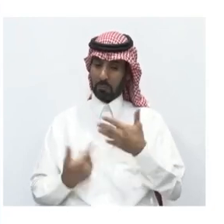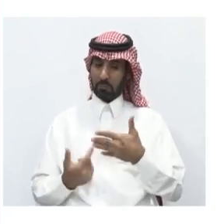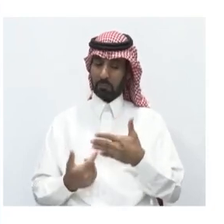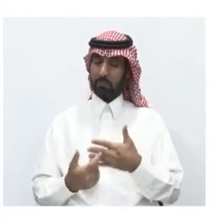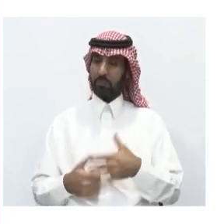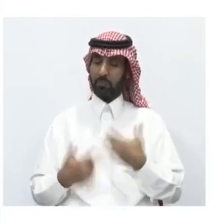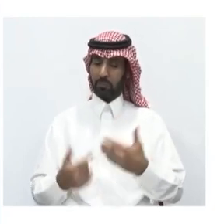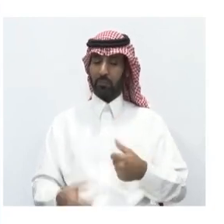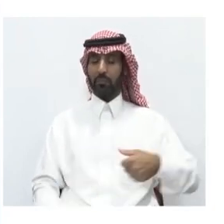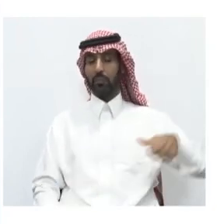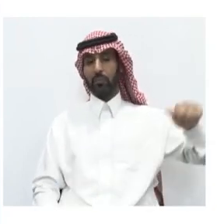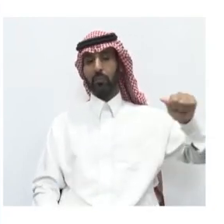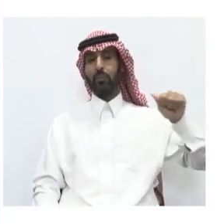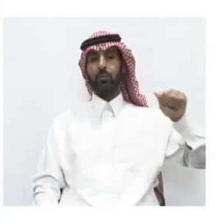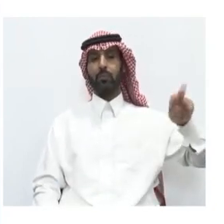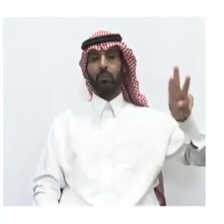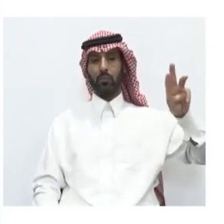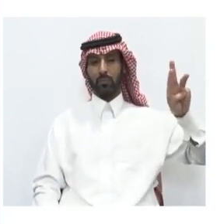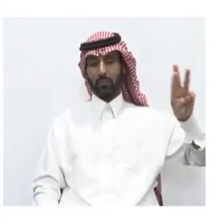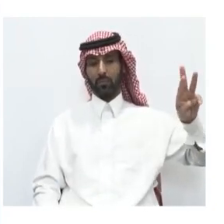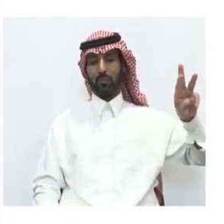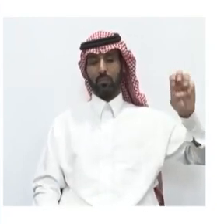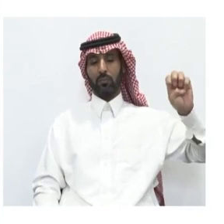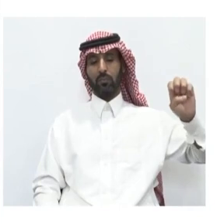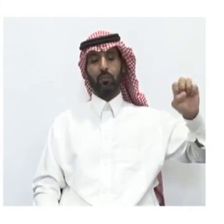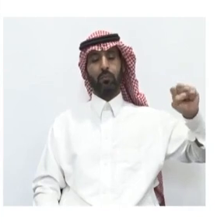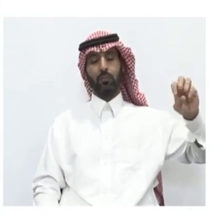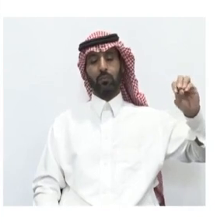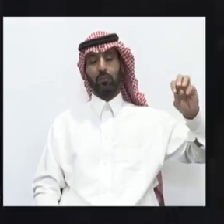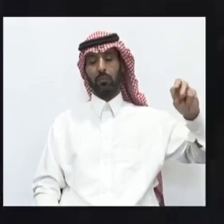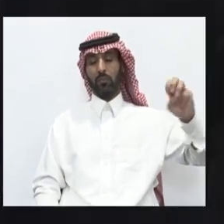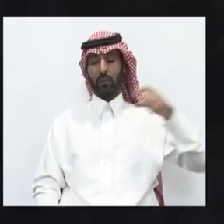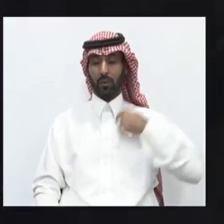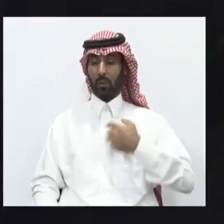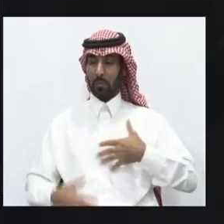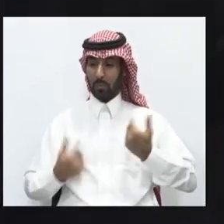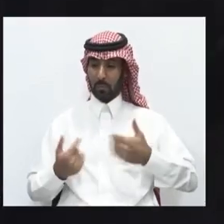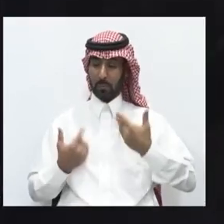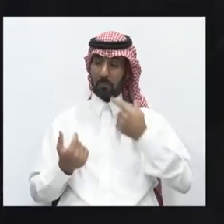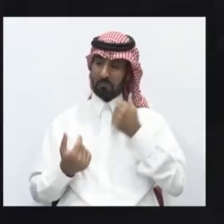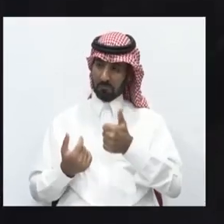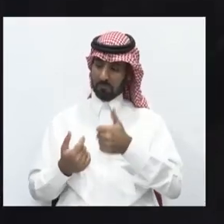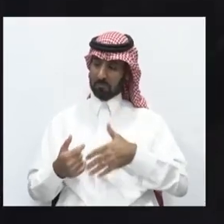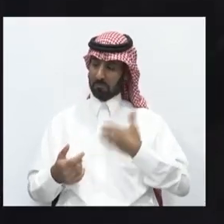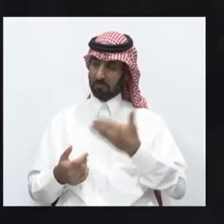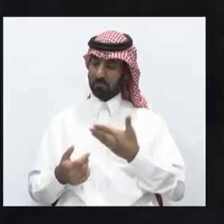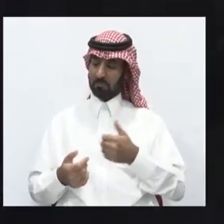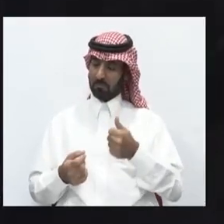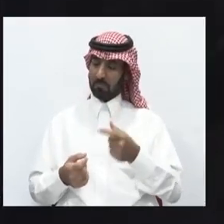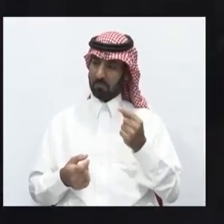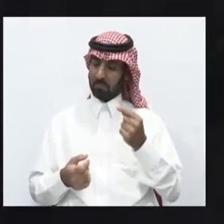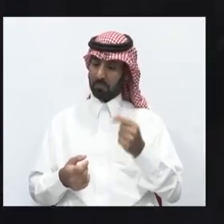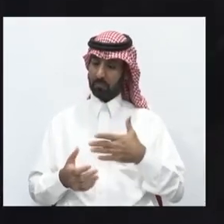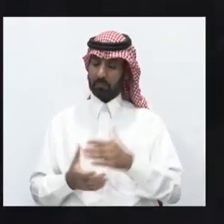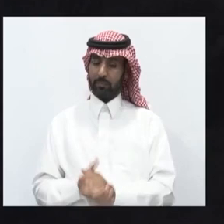Terrific. Awesome. Terrific. When you say something awesome, it means you're happy about something. Terrific.